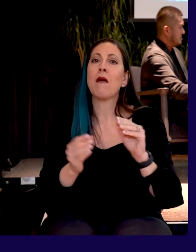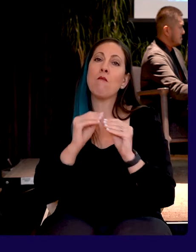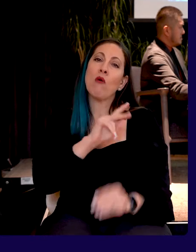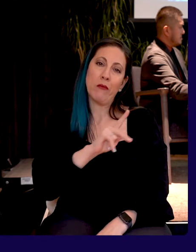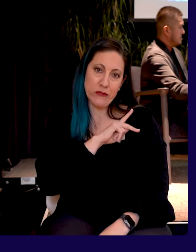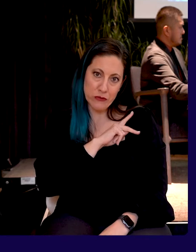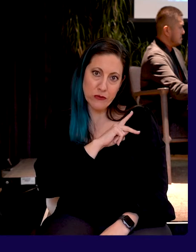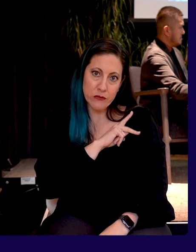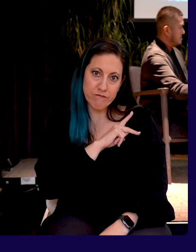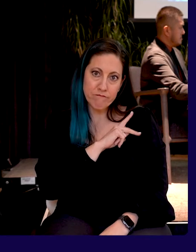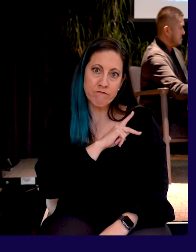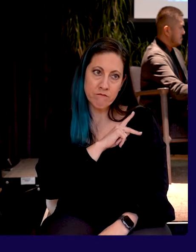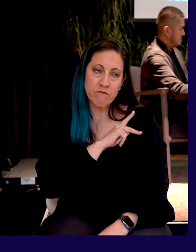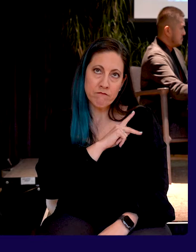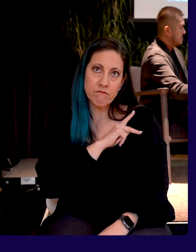personal